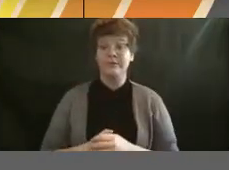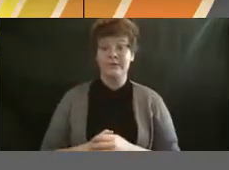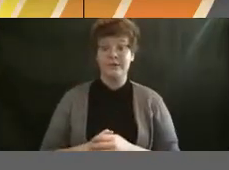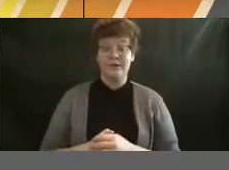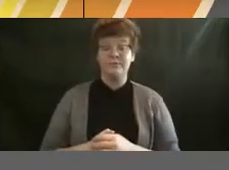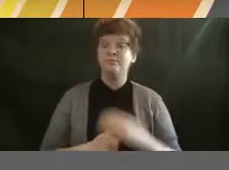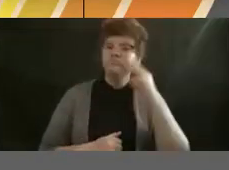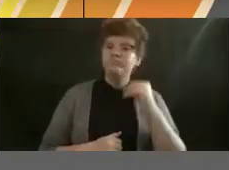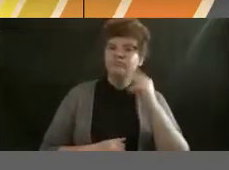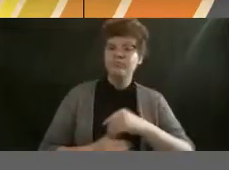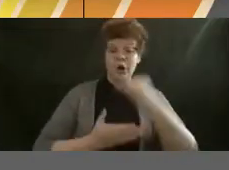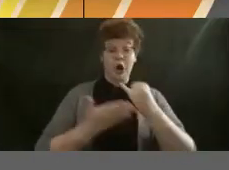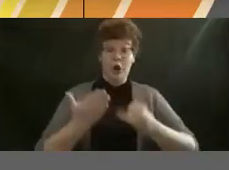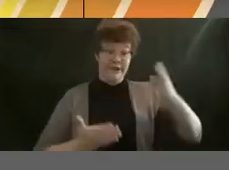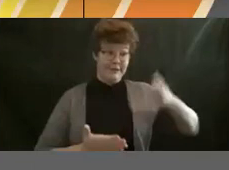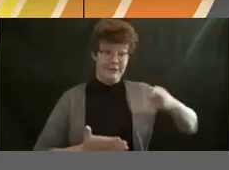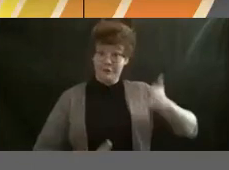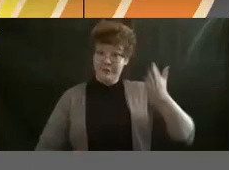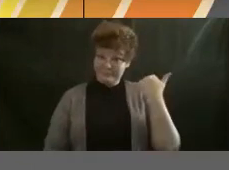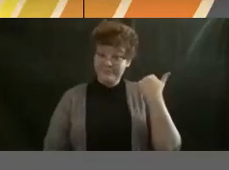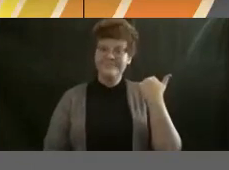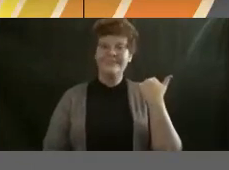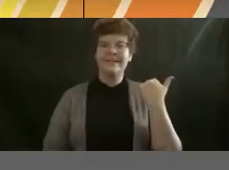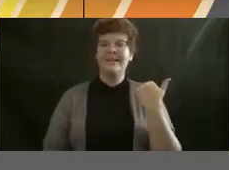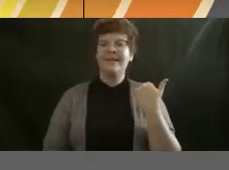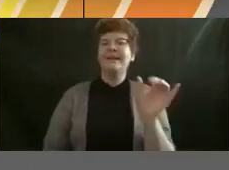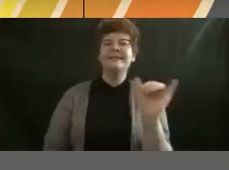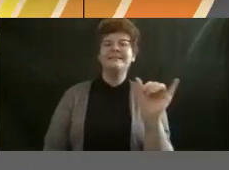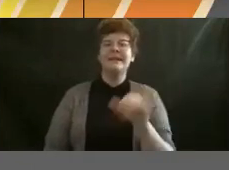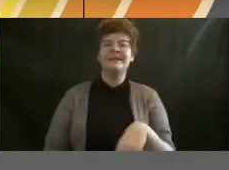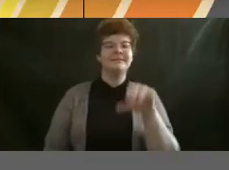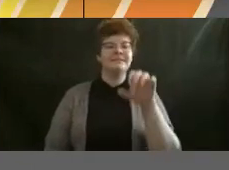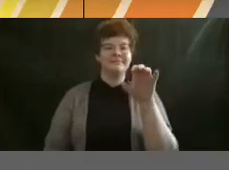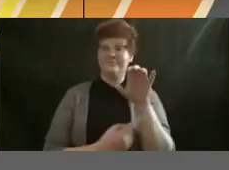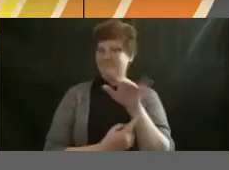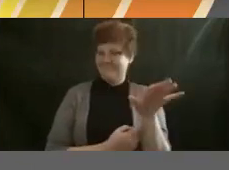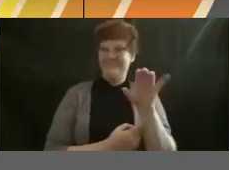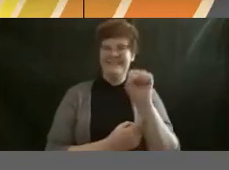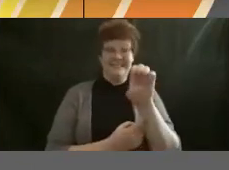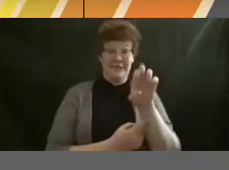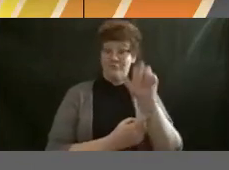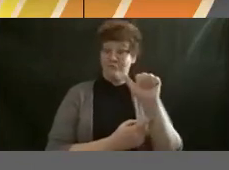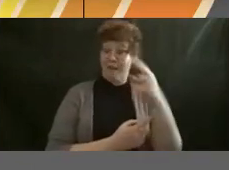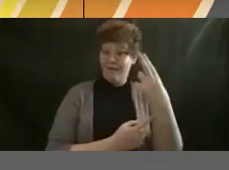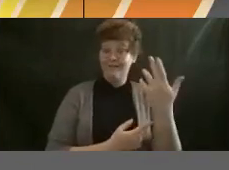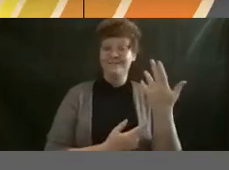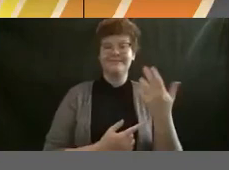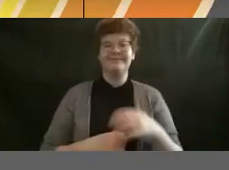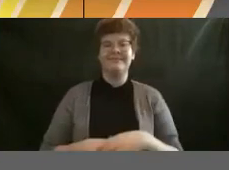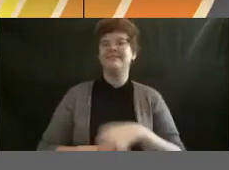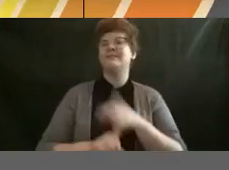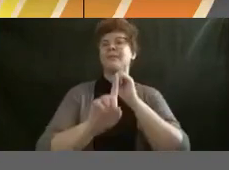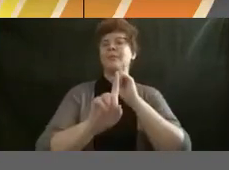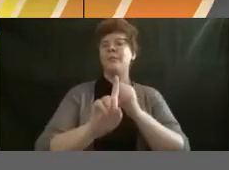history, it would be like a Seurat painting. It's pointillism. It's, if